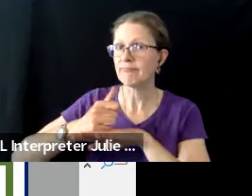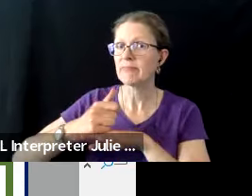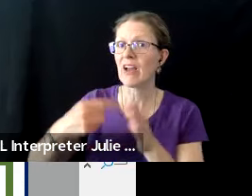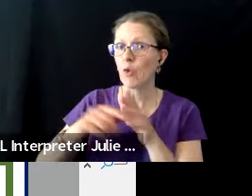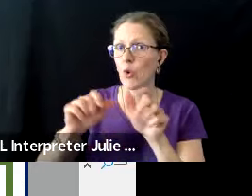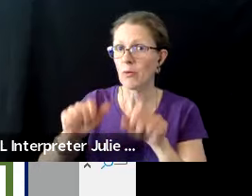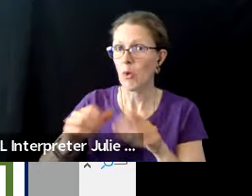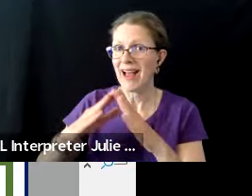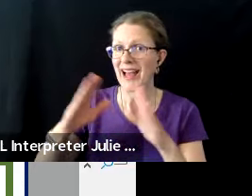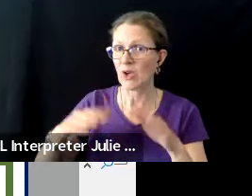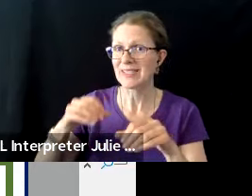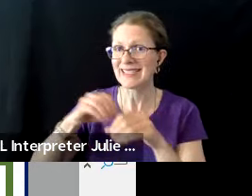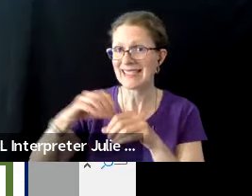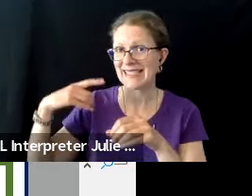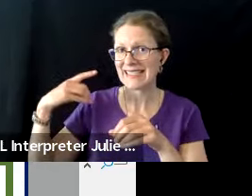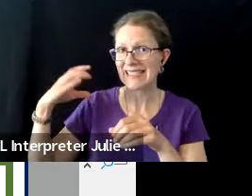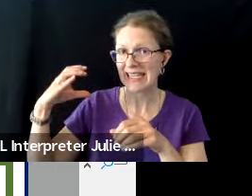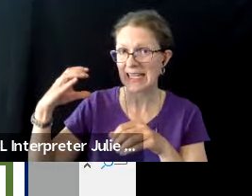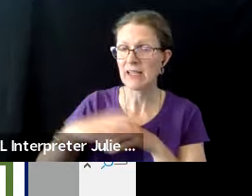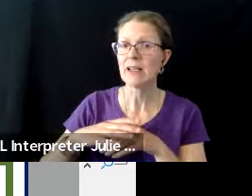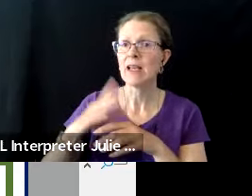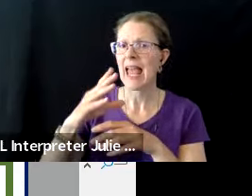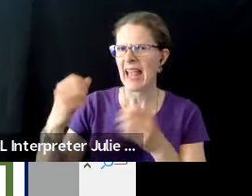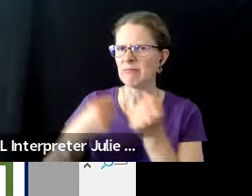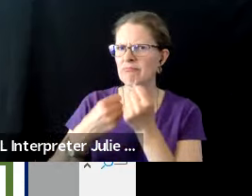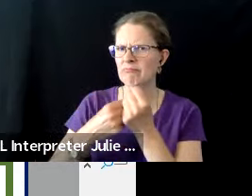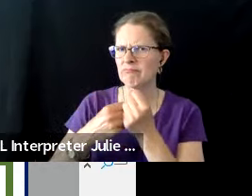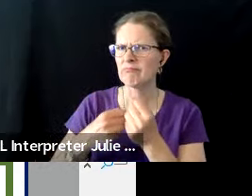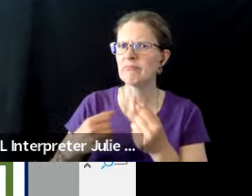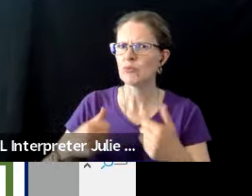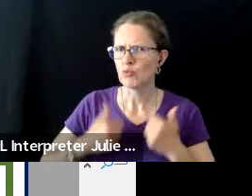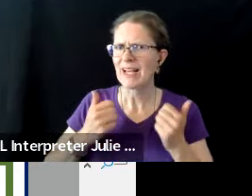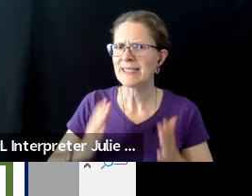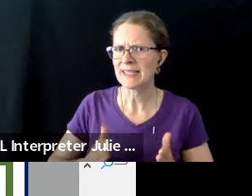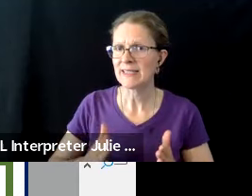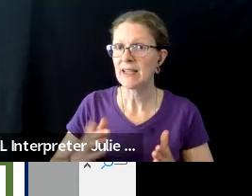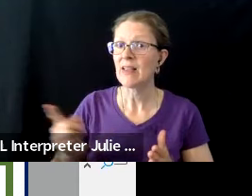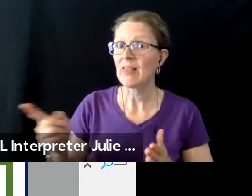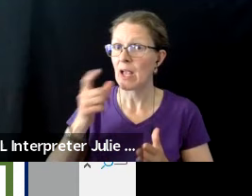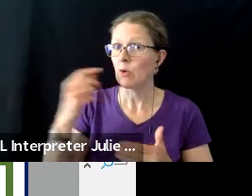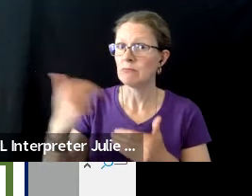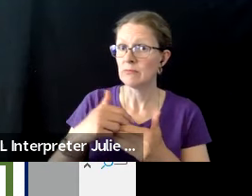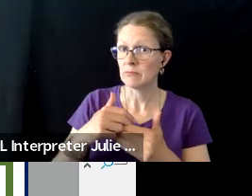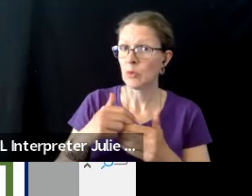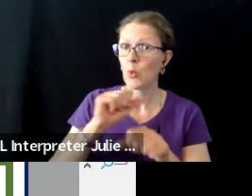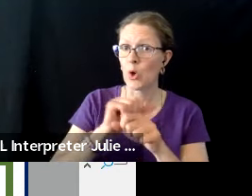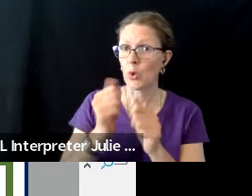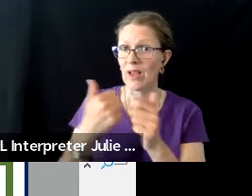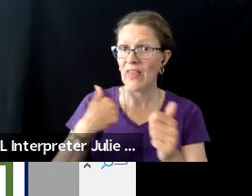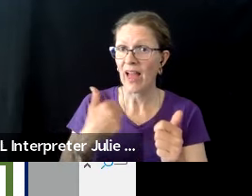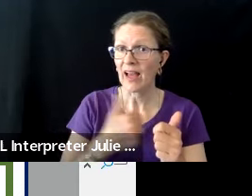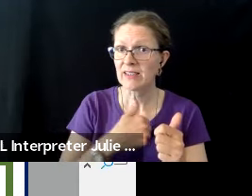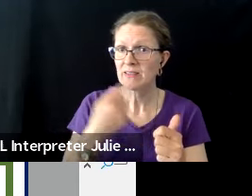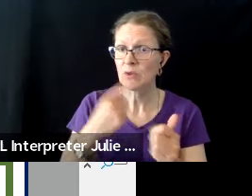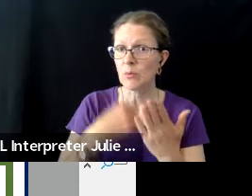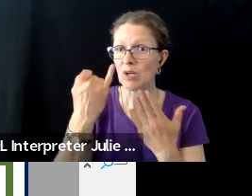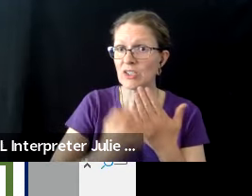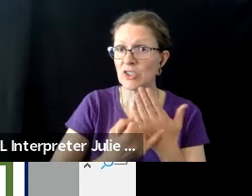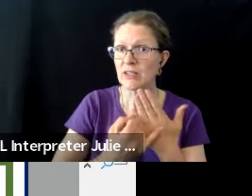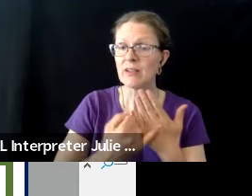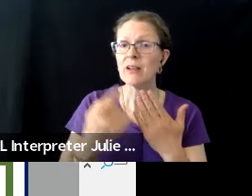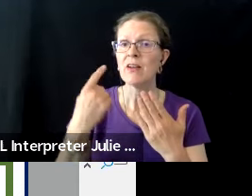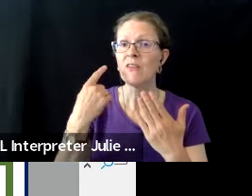and services to support residents. And they will be working with us on this project for the